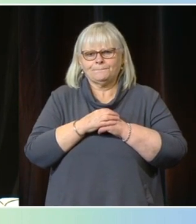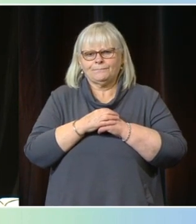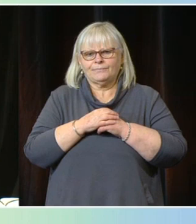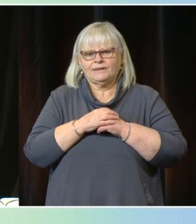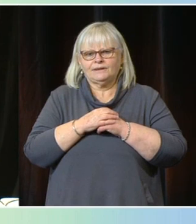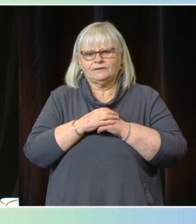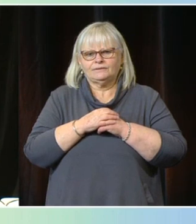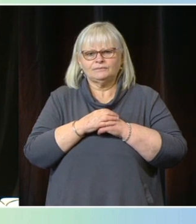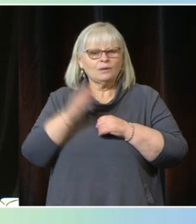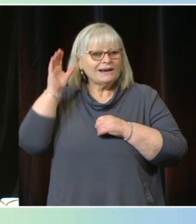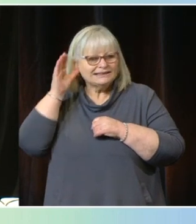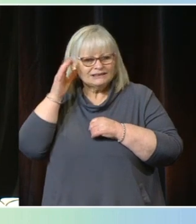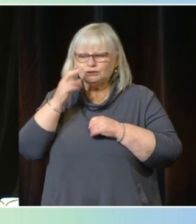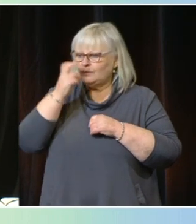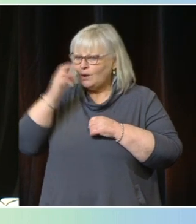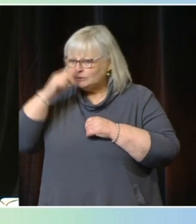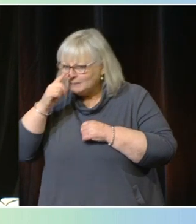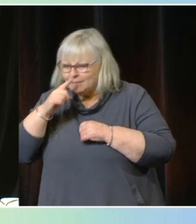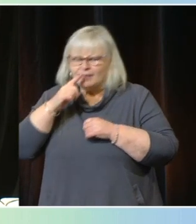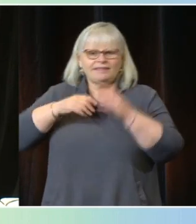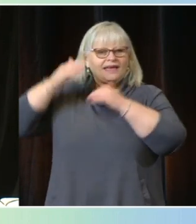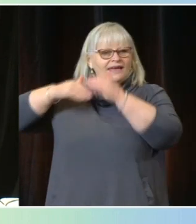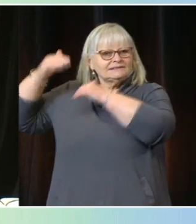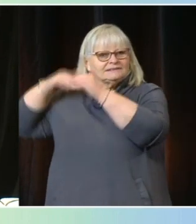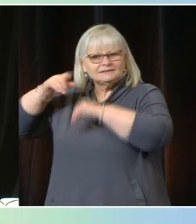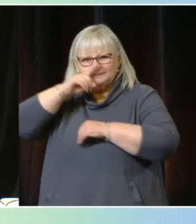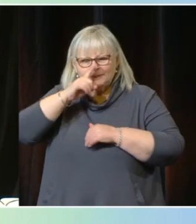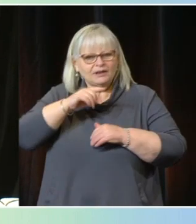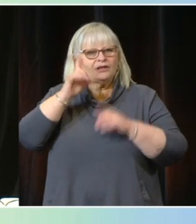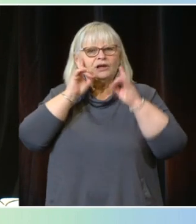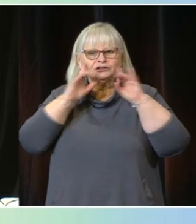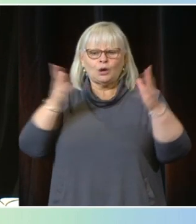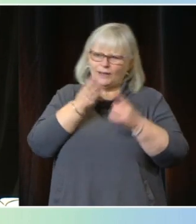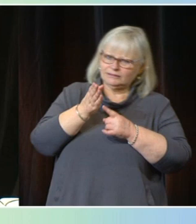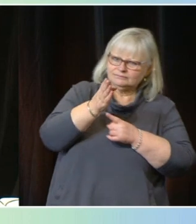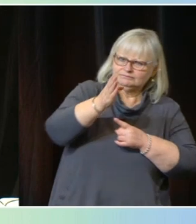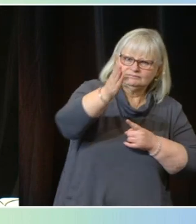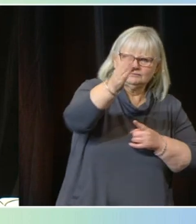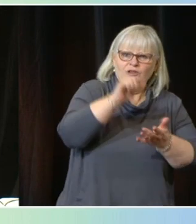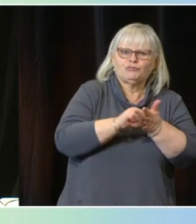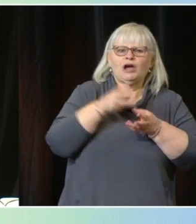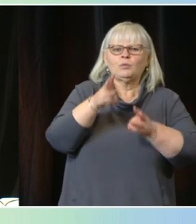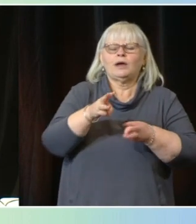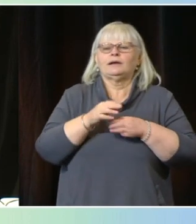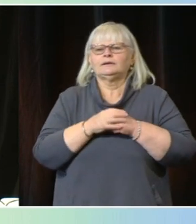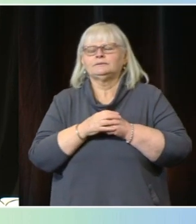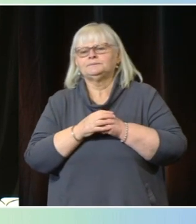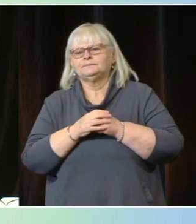we listen to our old people our ancestors they show us the straight the correct the right path